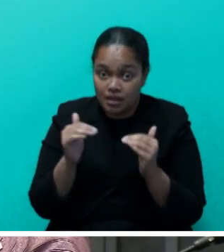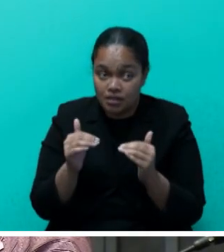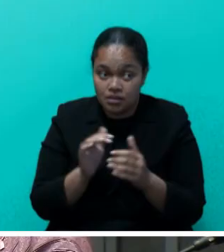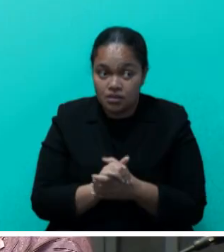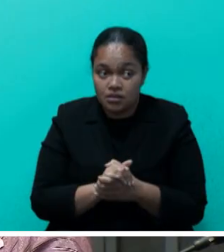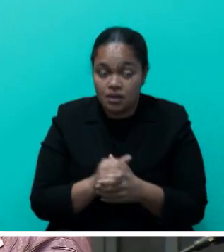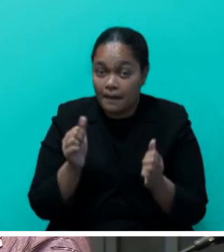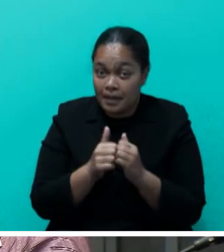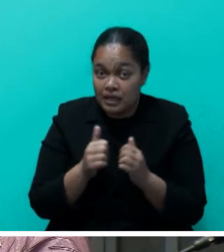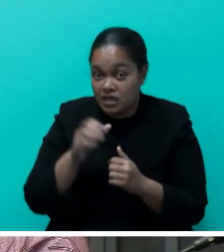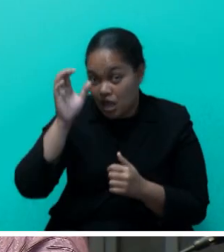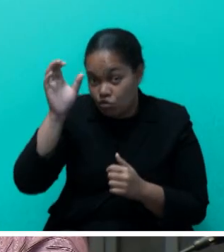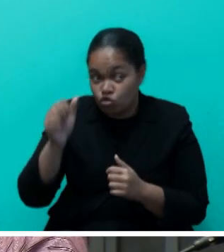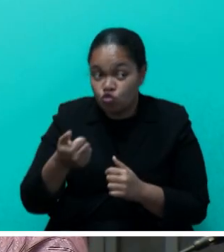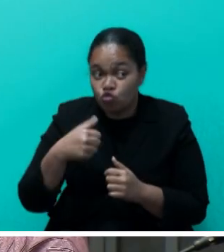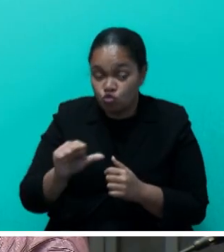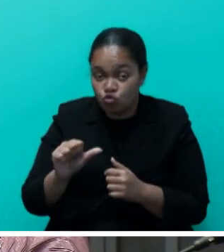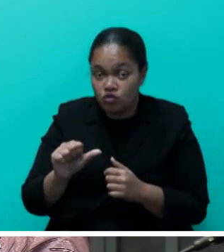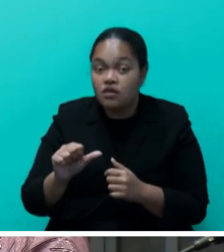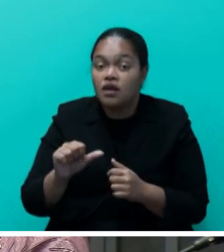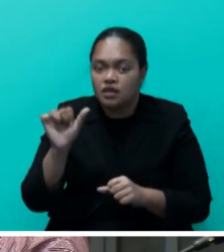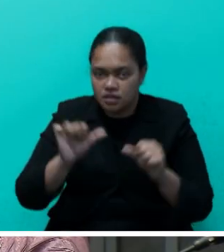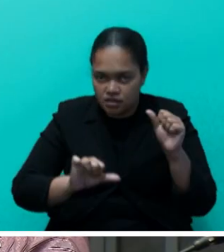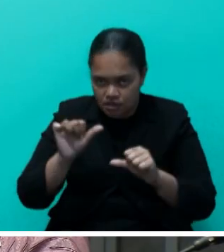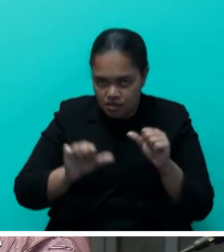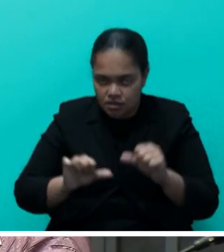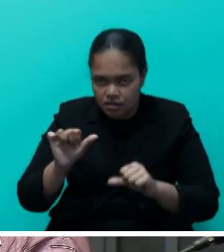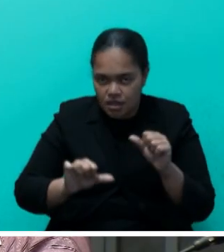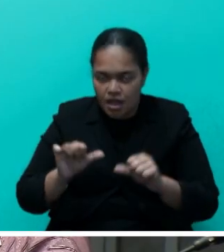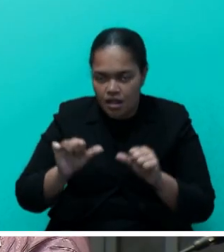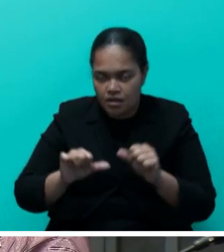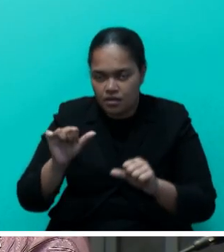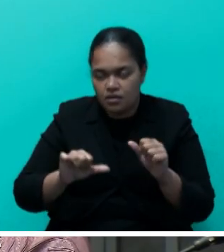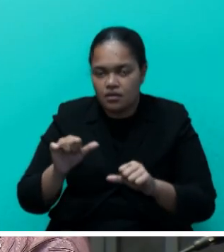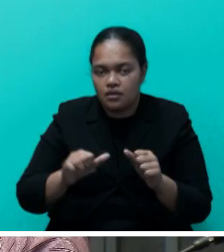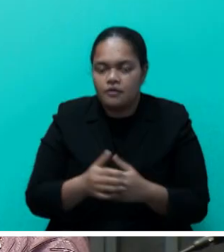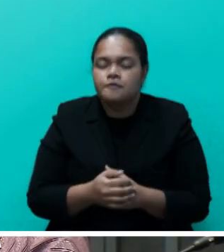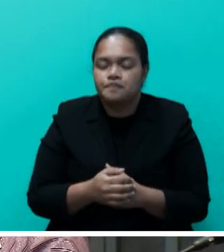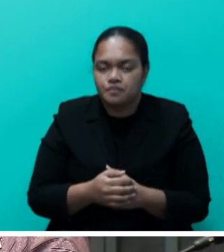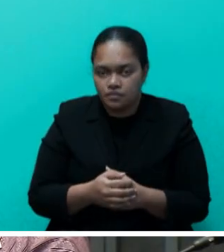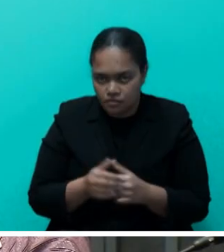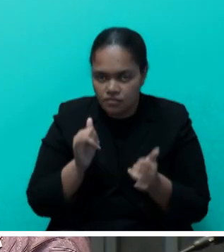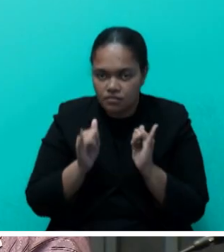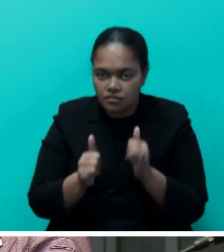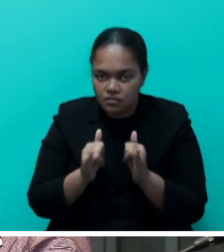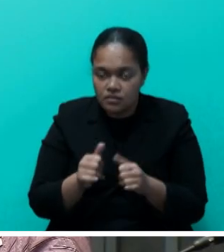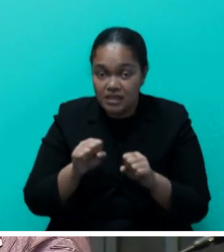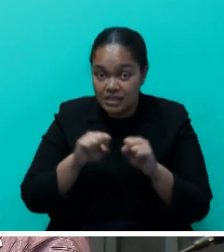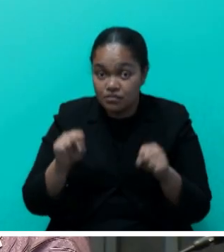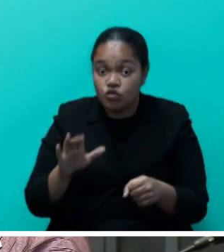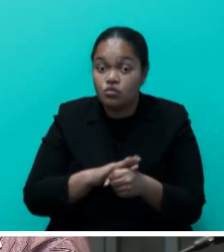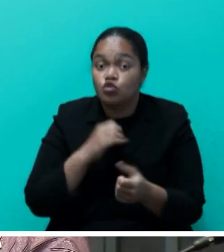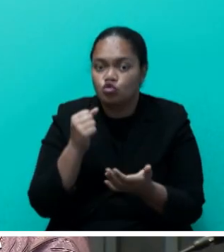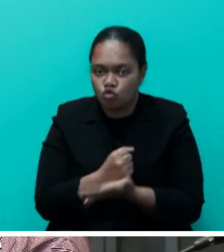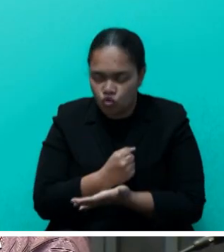Many countries use a form of scaling in their national examination system to ensure